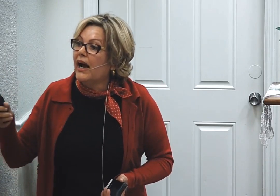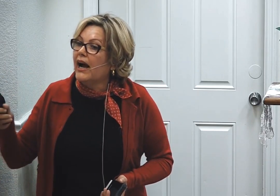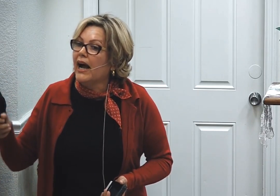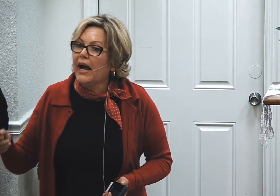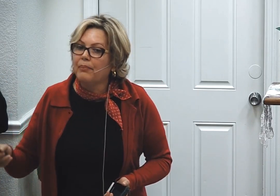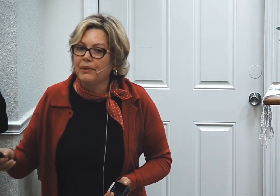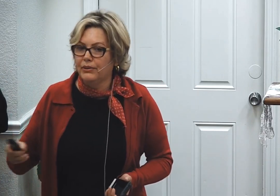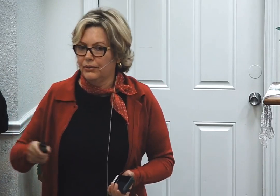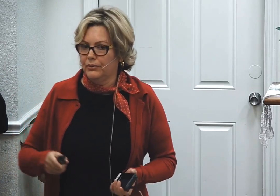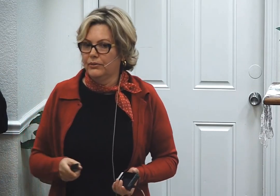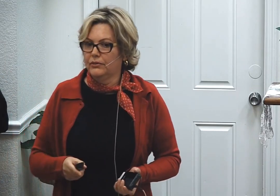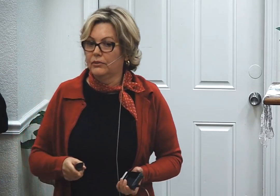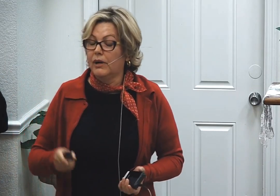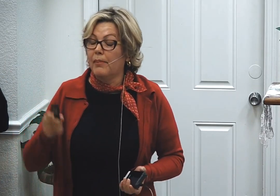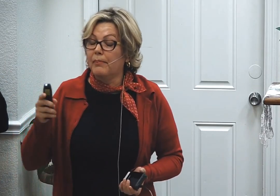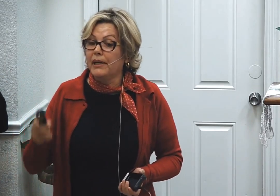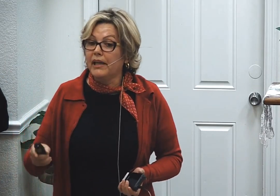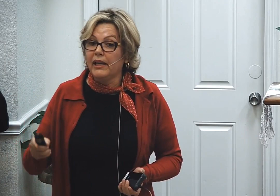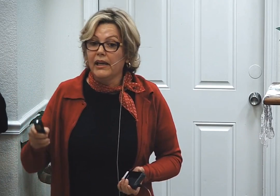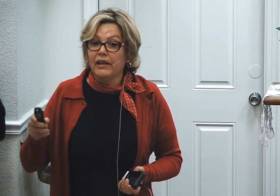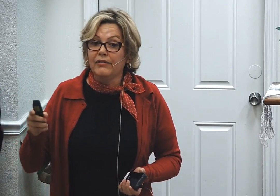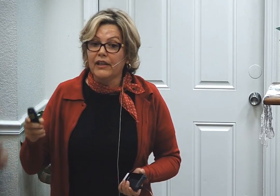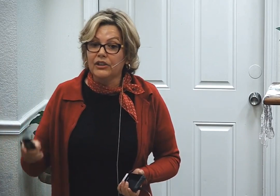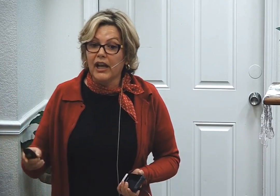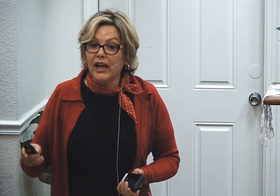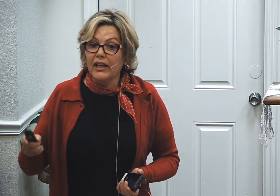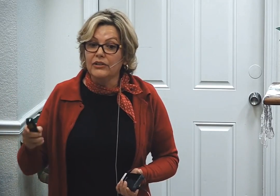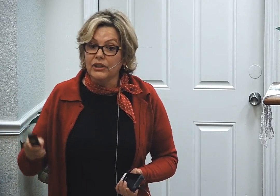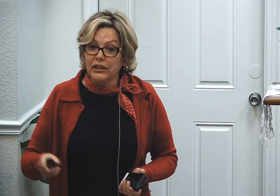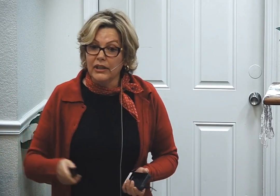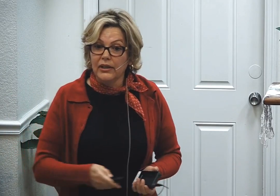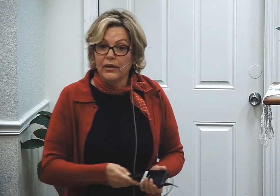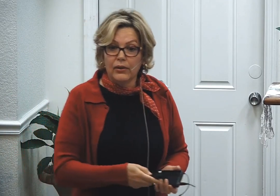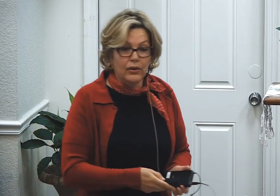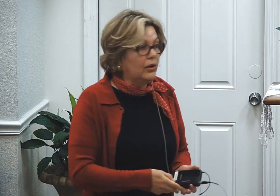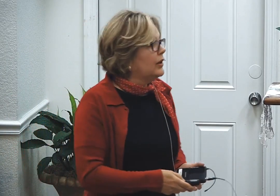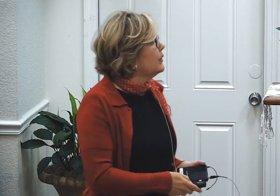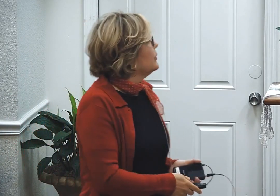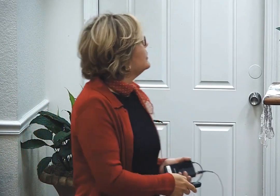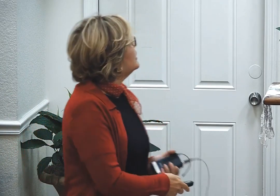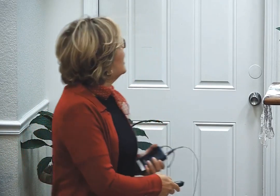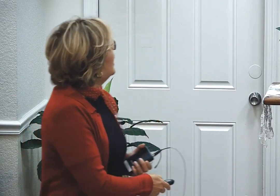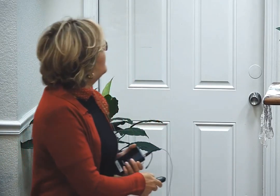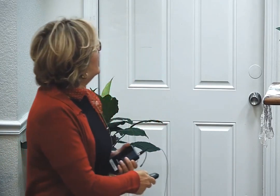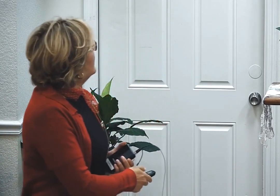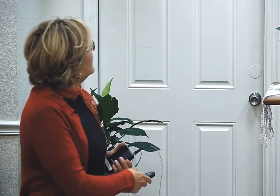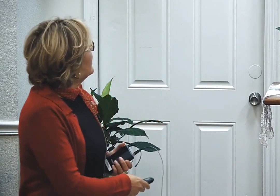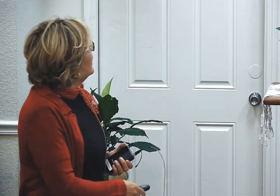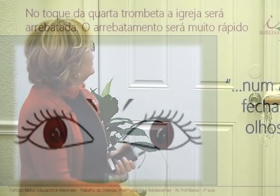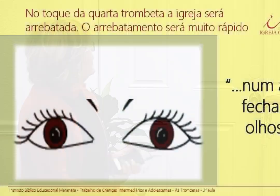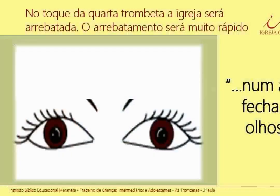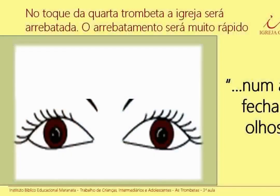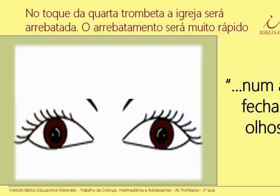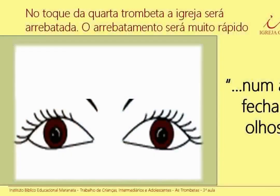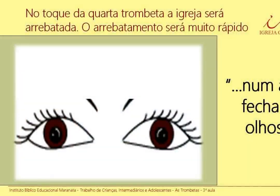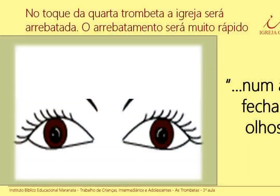it's going to be fast. In a blinking of an eye. Twinkling of an eye.